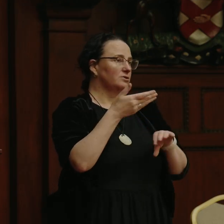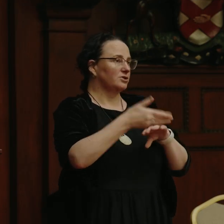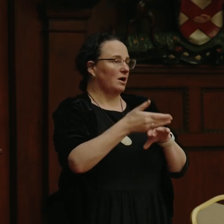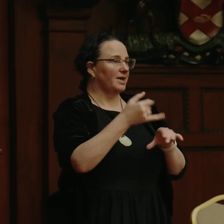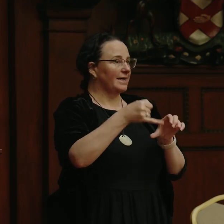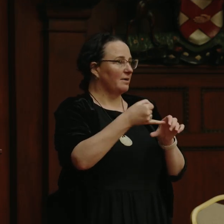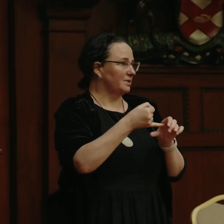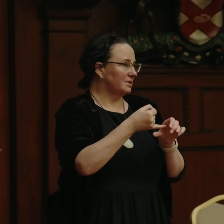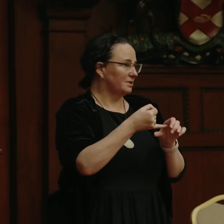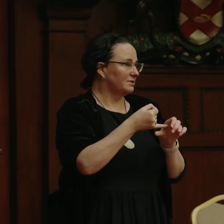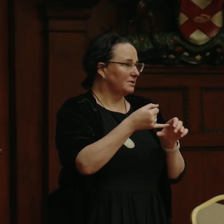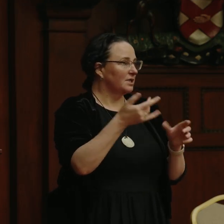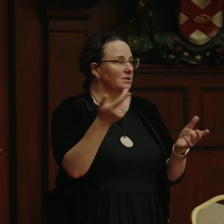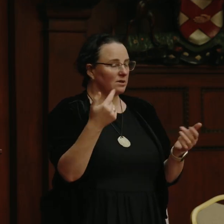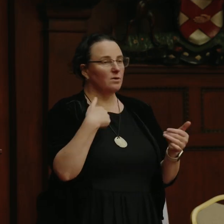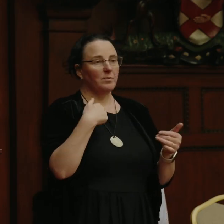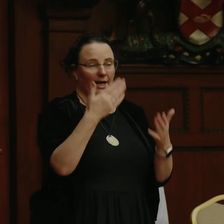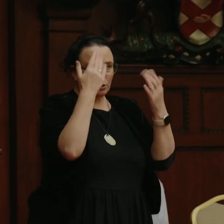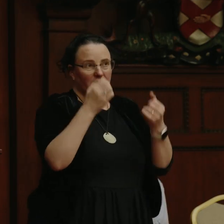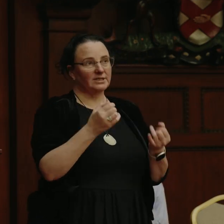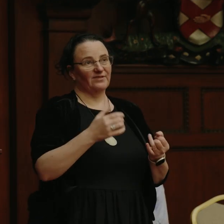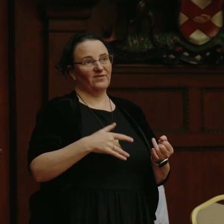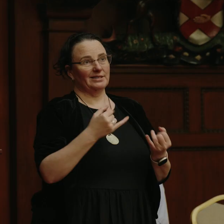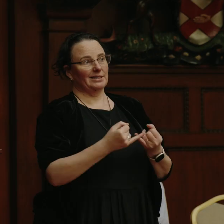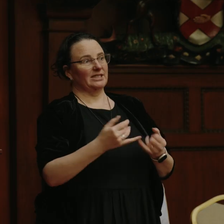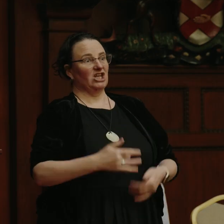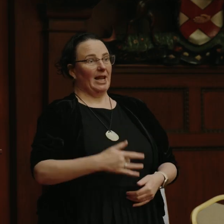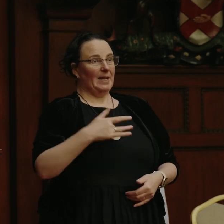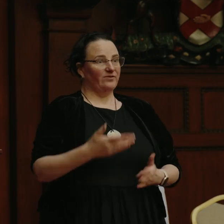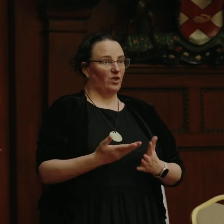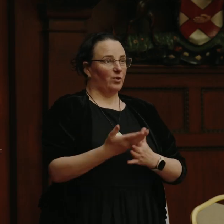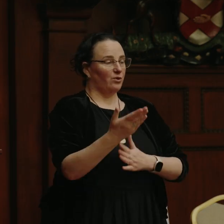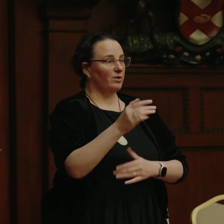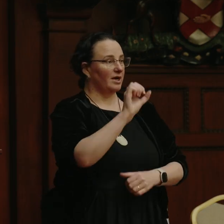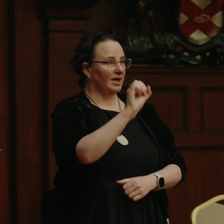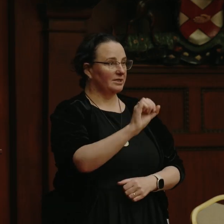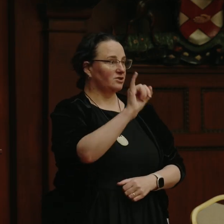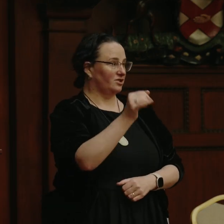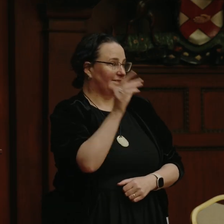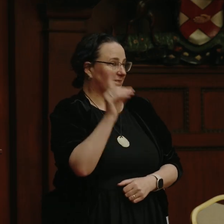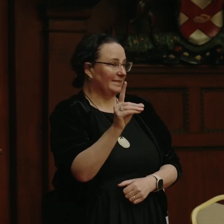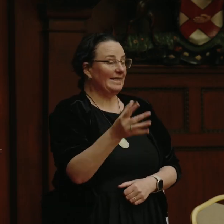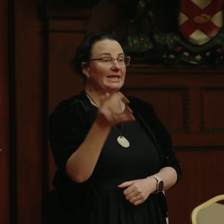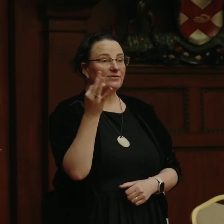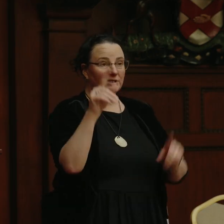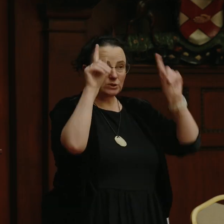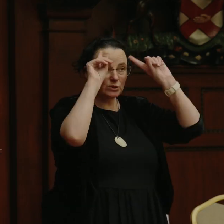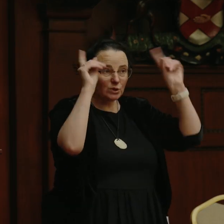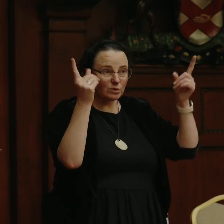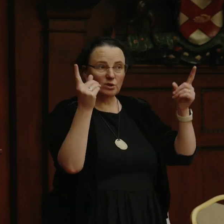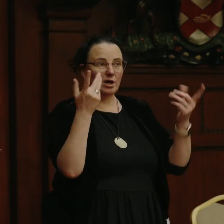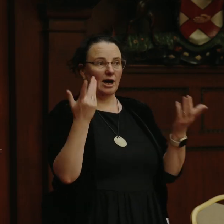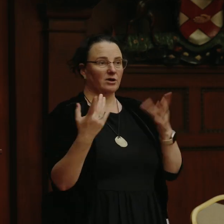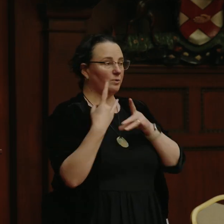to live with Sjögren's. So without you helping us understand what that's like, we won't be able to make the best efforts to improve everything